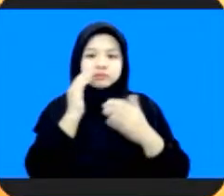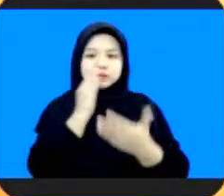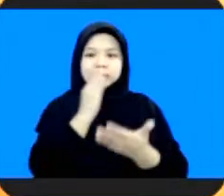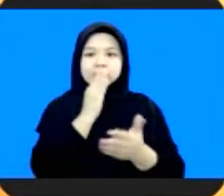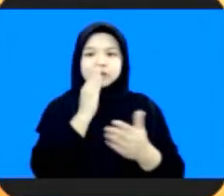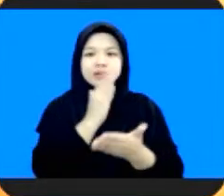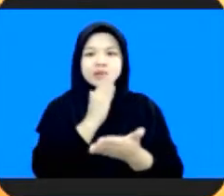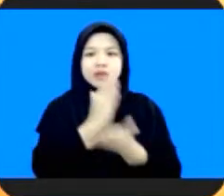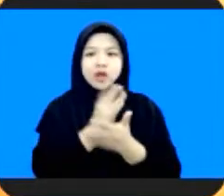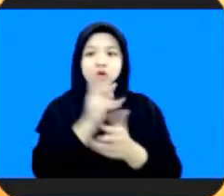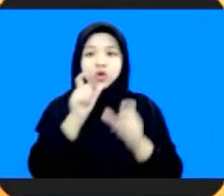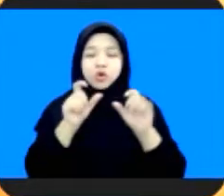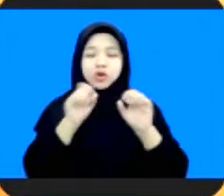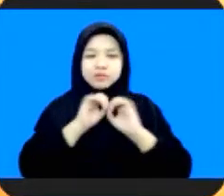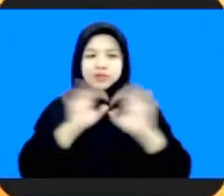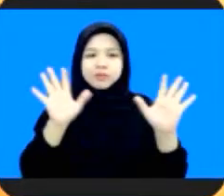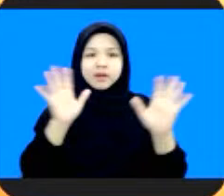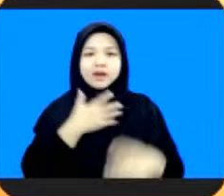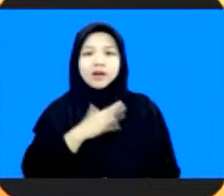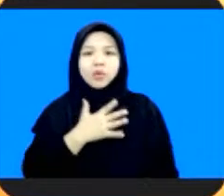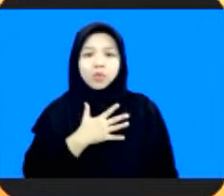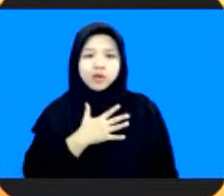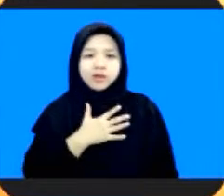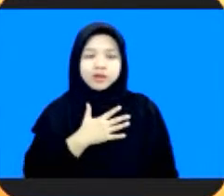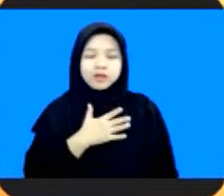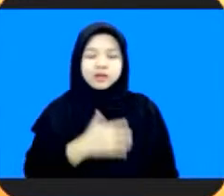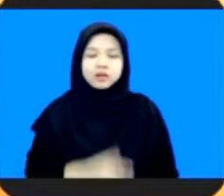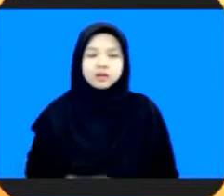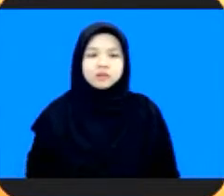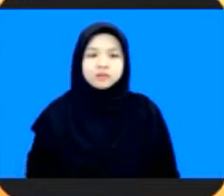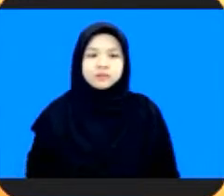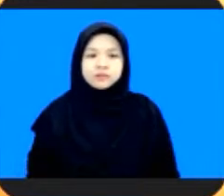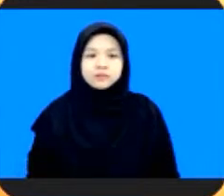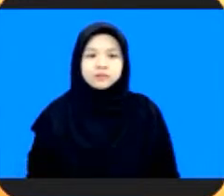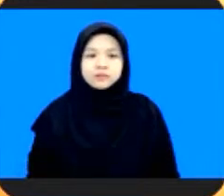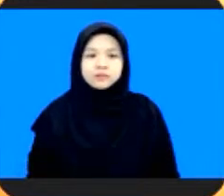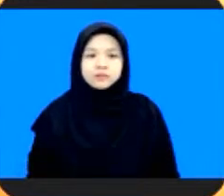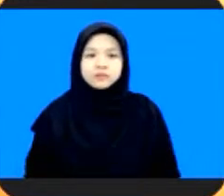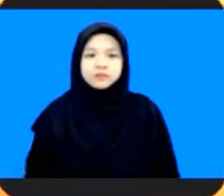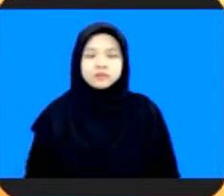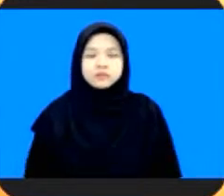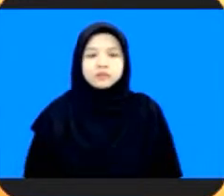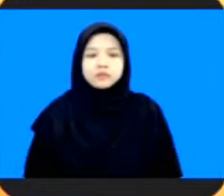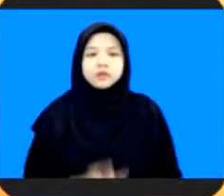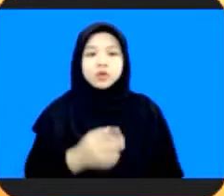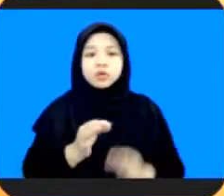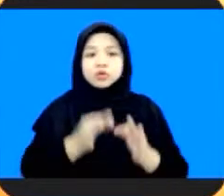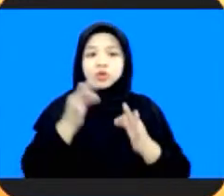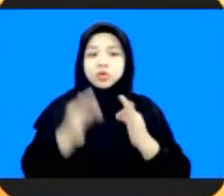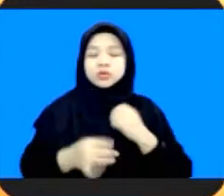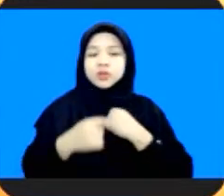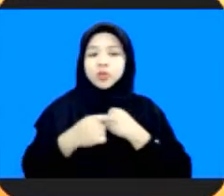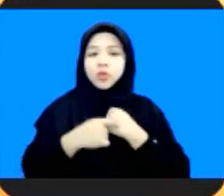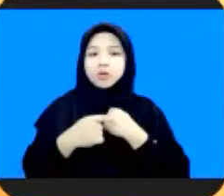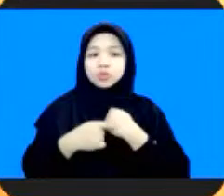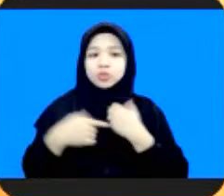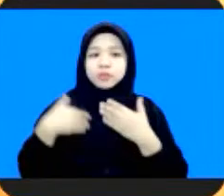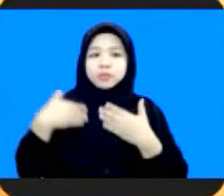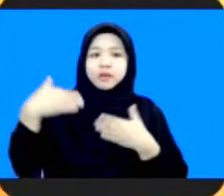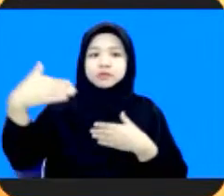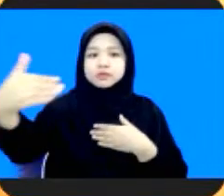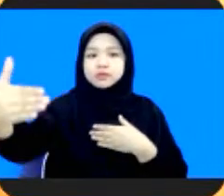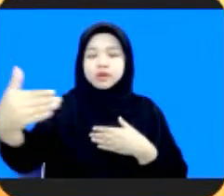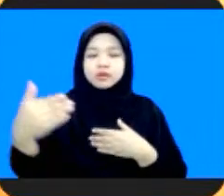digital literacy, for example, is a long-term solution, right? I mean, for countries like Indonesia, 270 million people, we